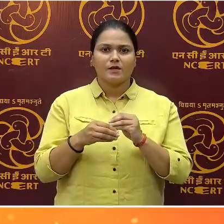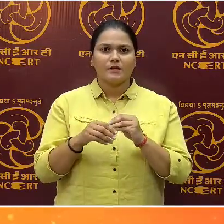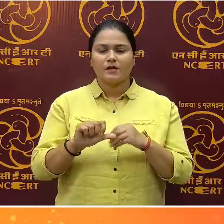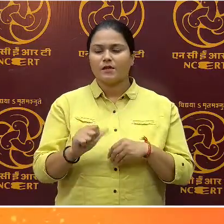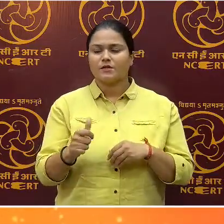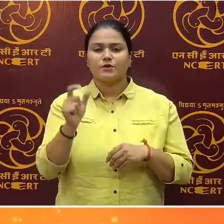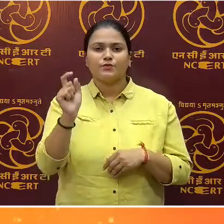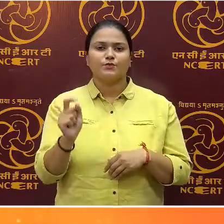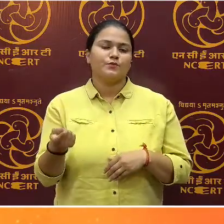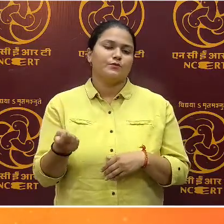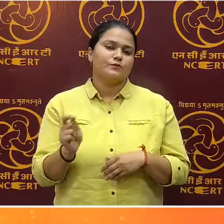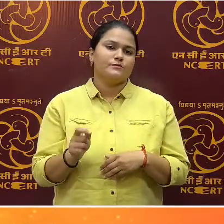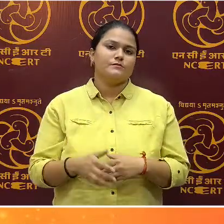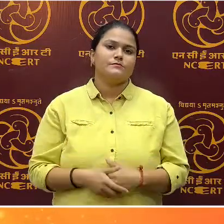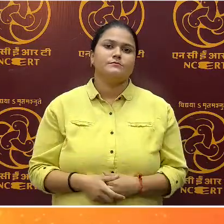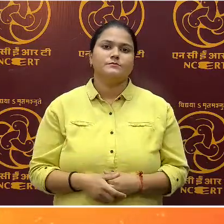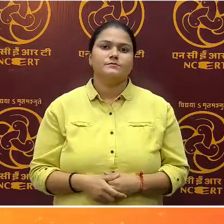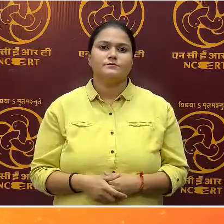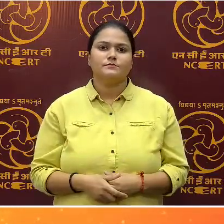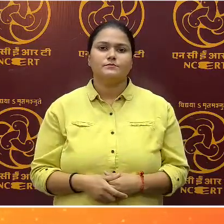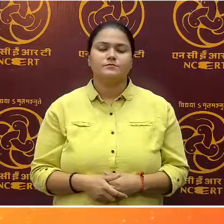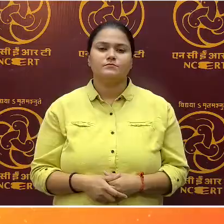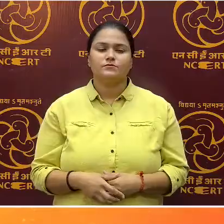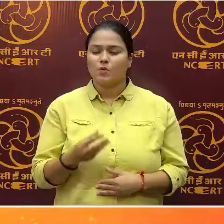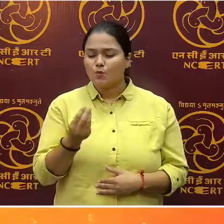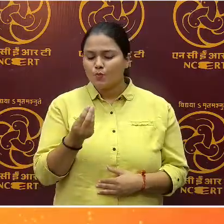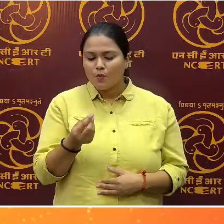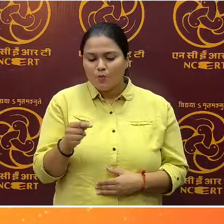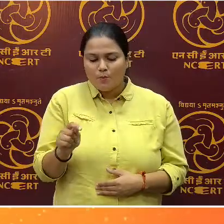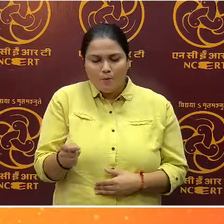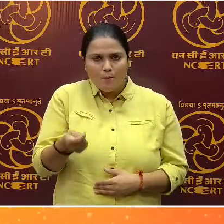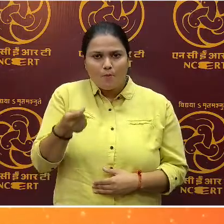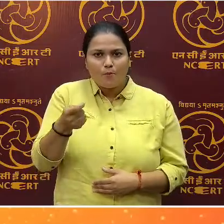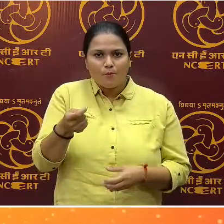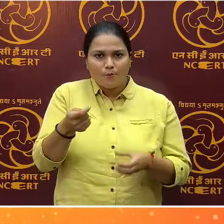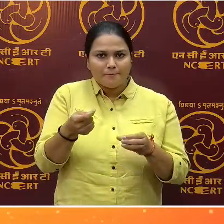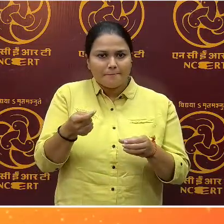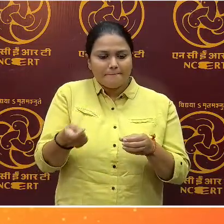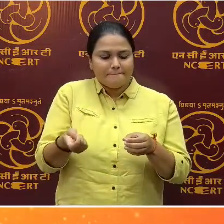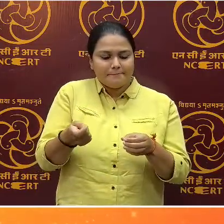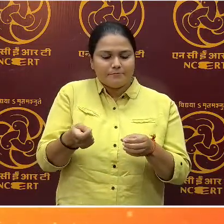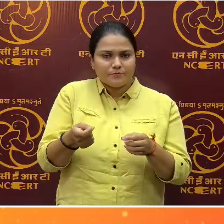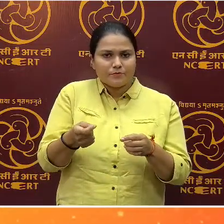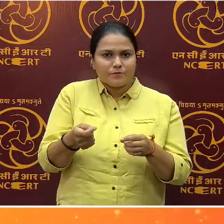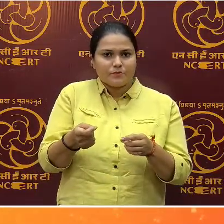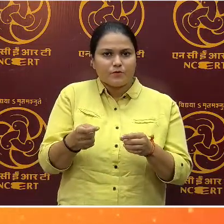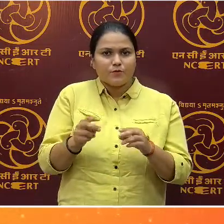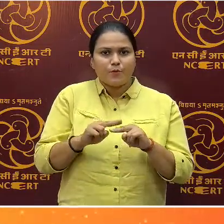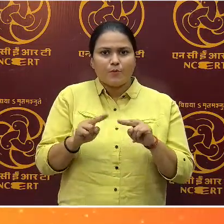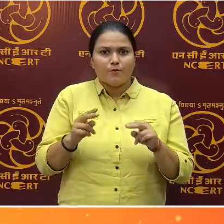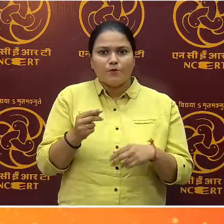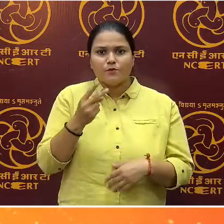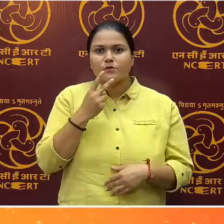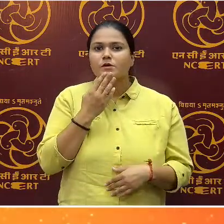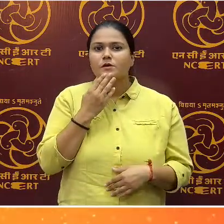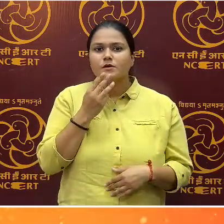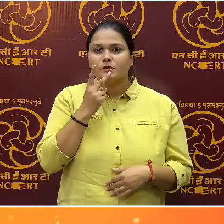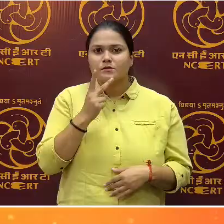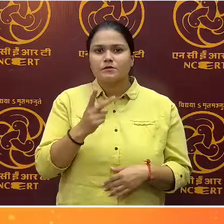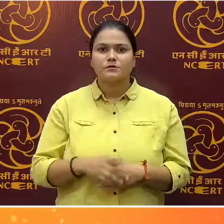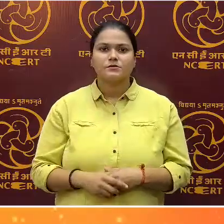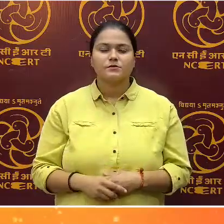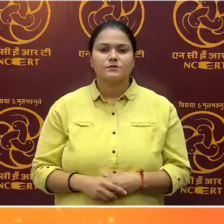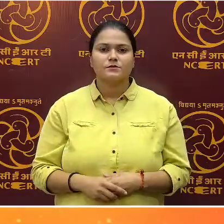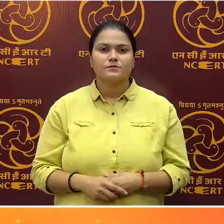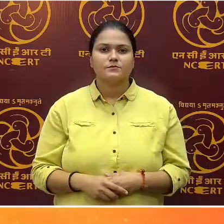one. So if I take just a spoon full of these crystals, you see the color of,